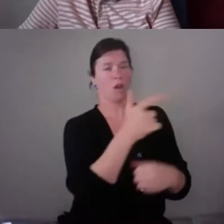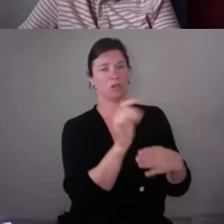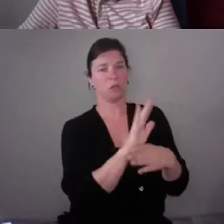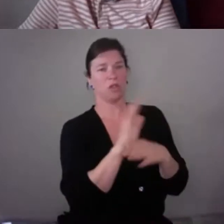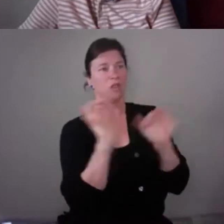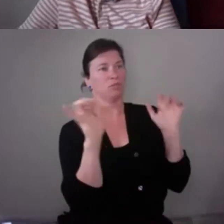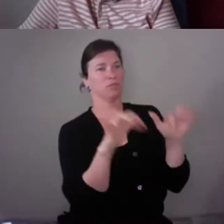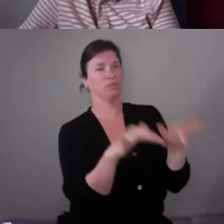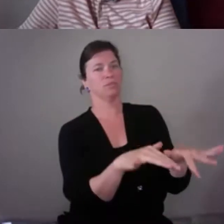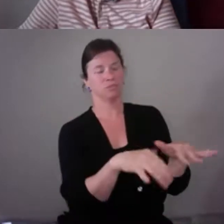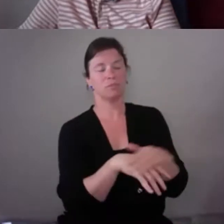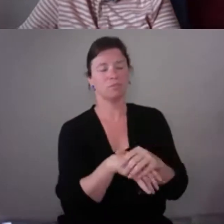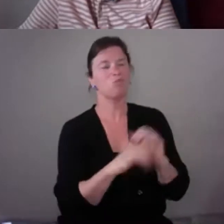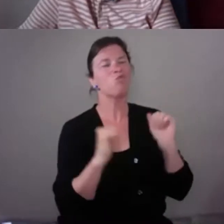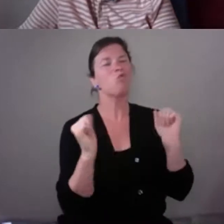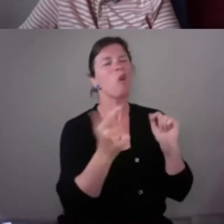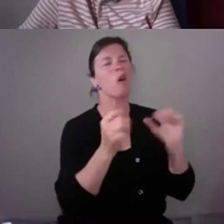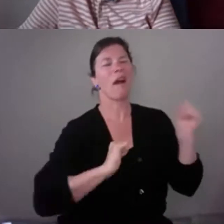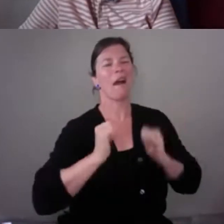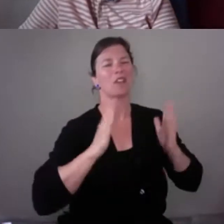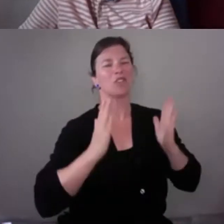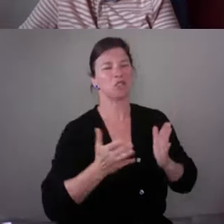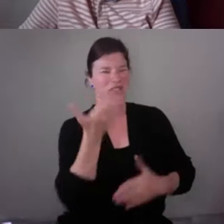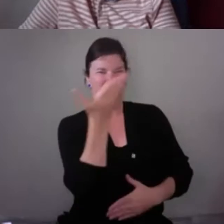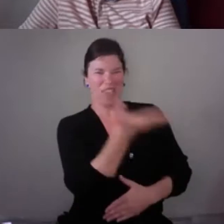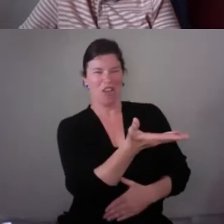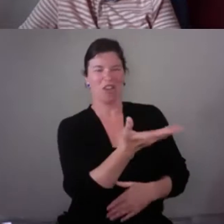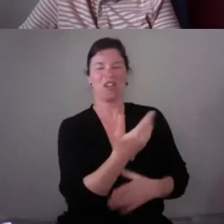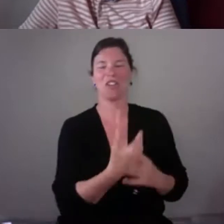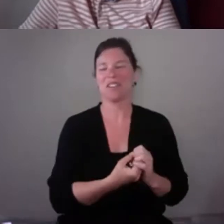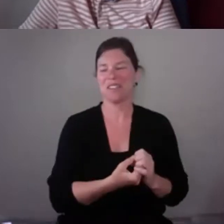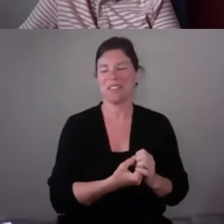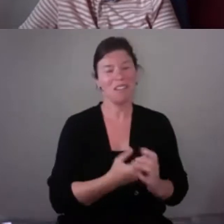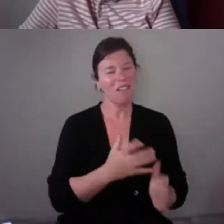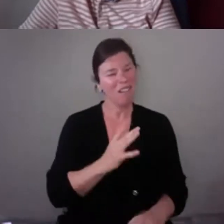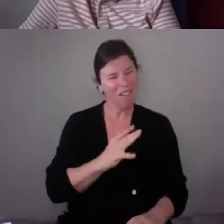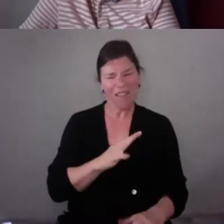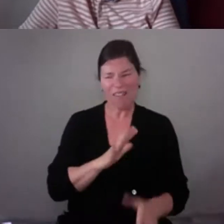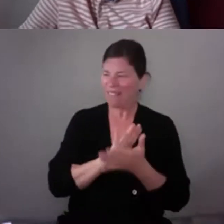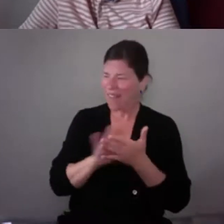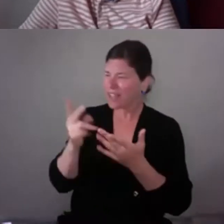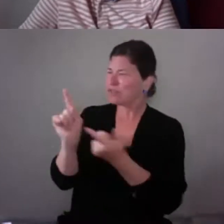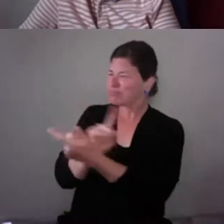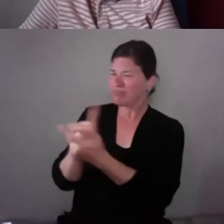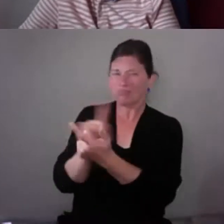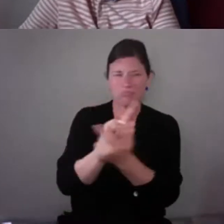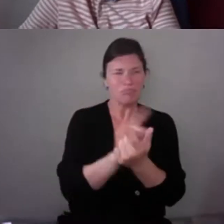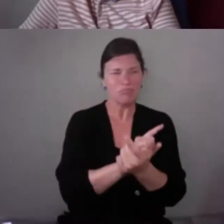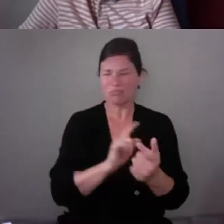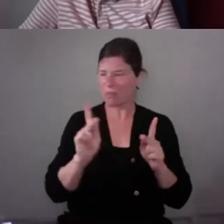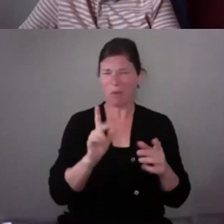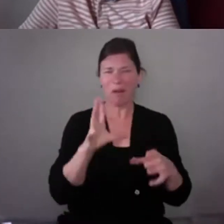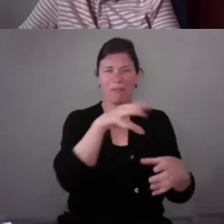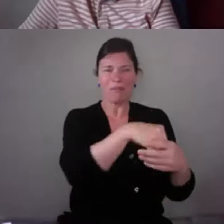were all there, and it was fun meeting them. It was fun getting a chance to meet other people that were